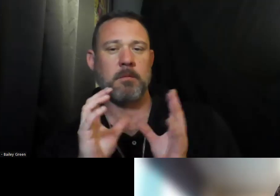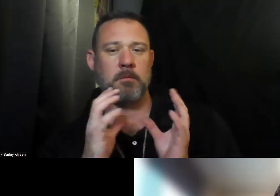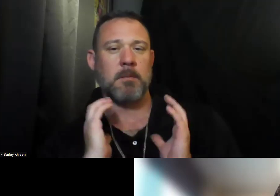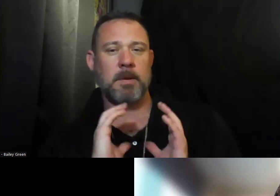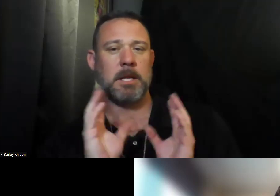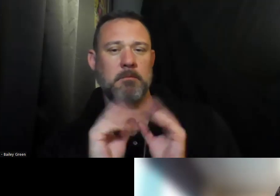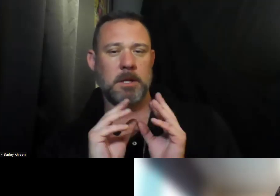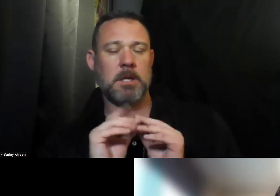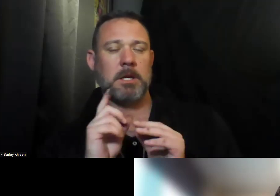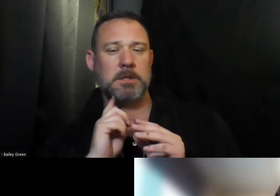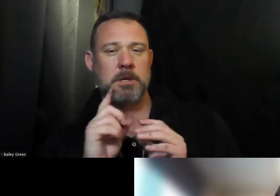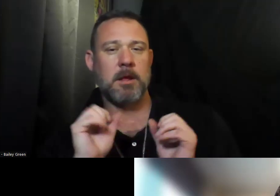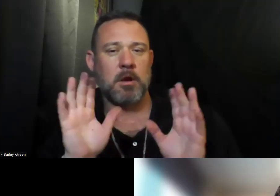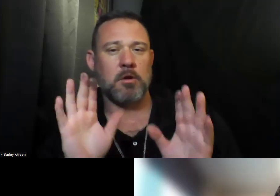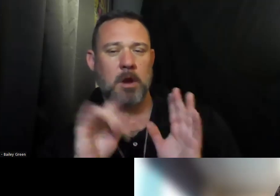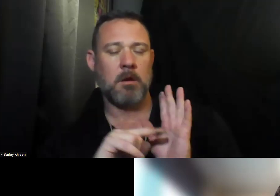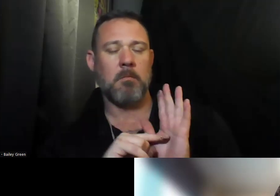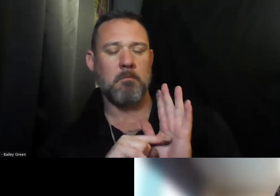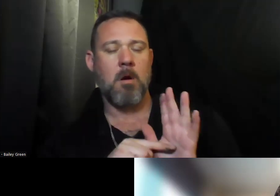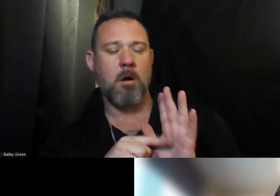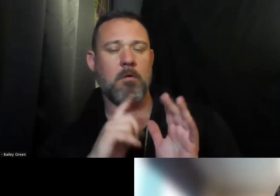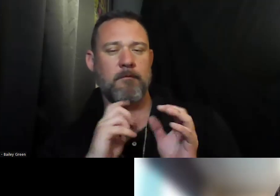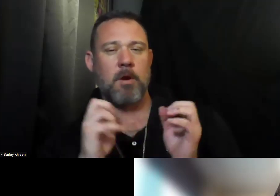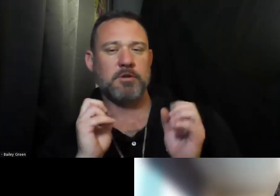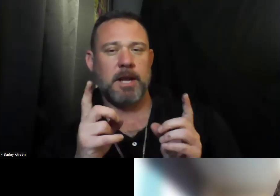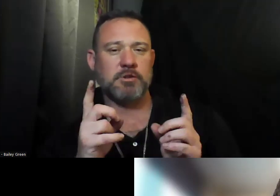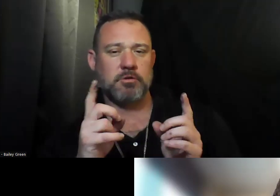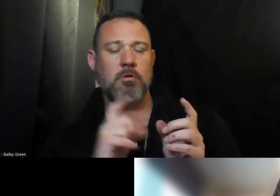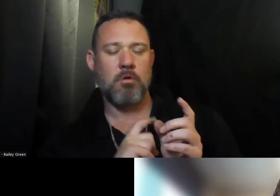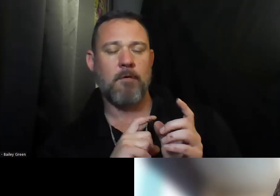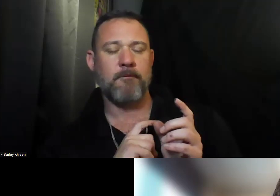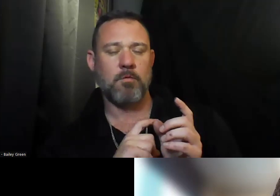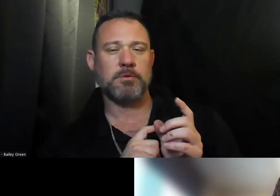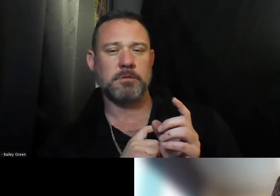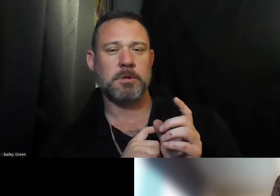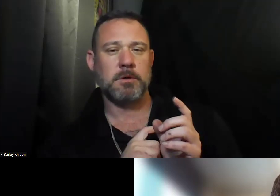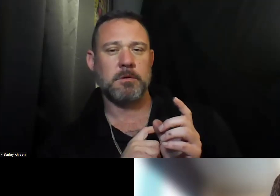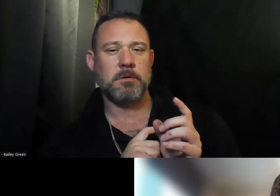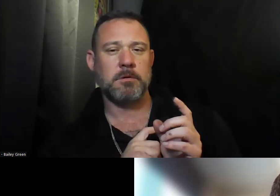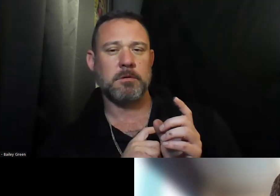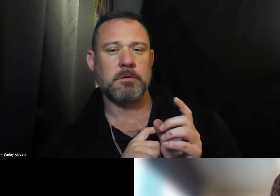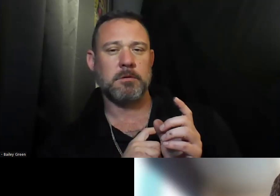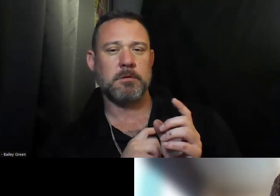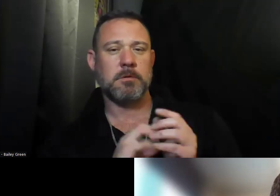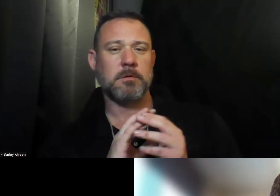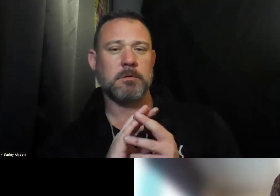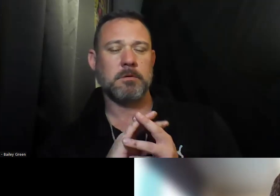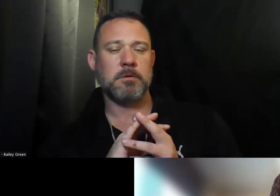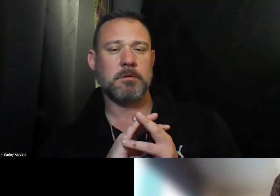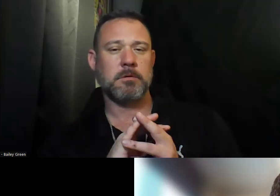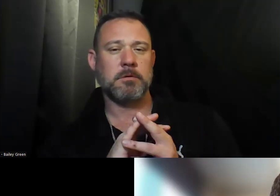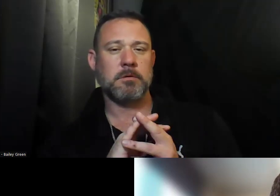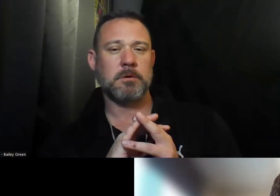meetings, it sounds like it could be a great model for educational law enforcement. And Definitely think it's